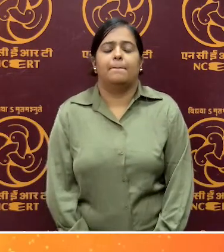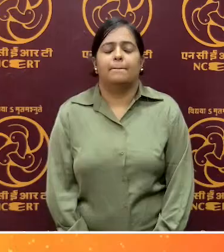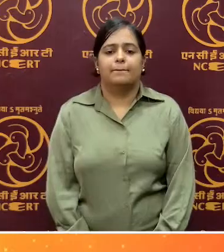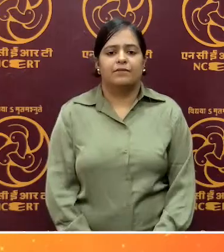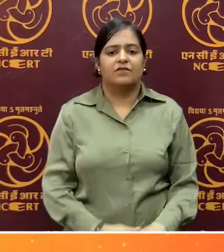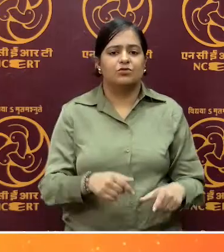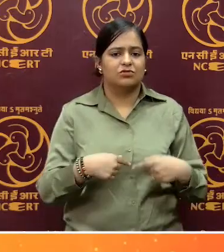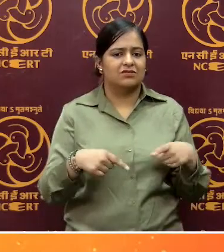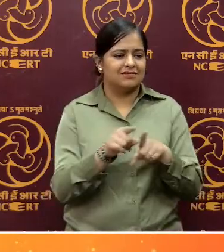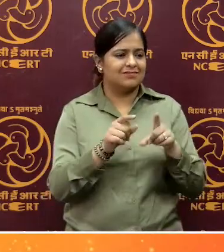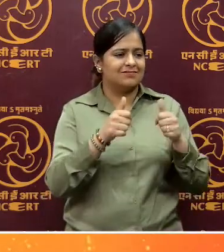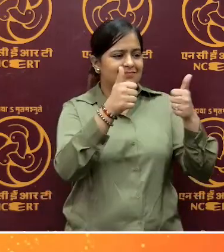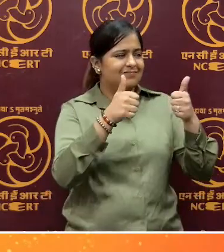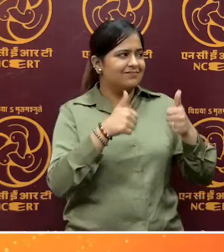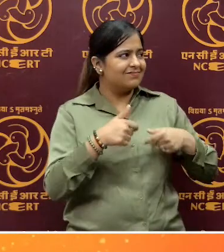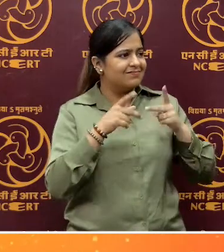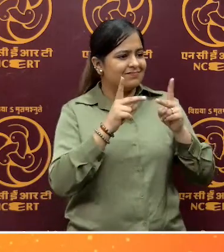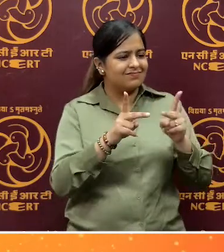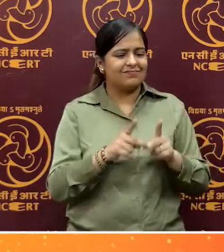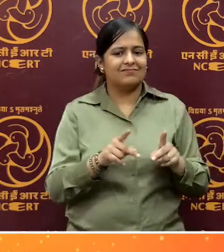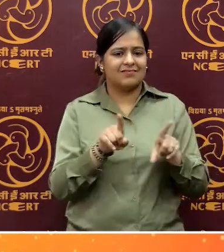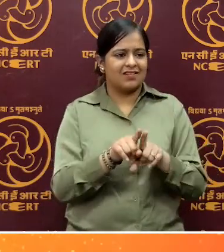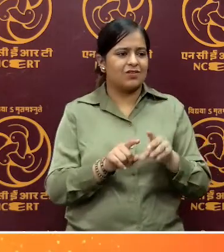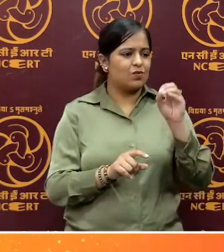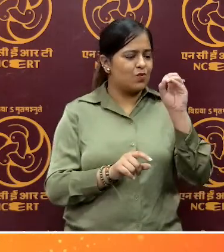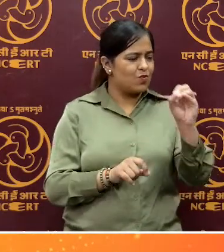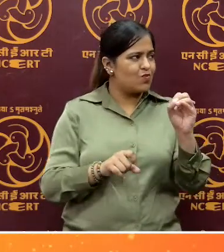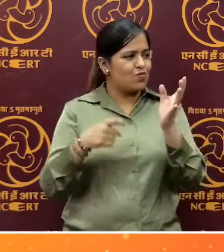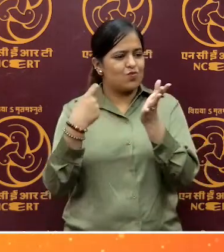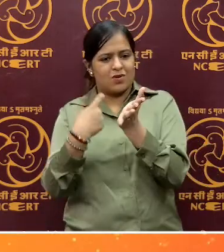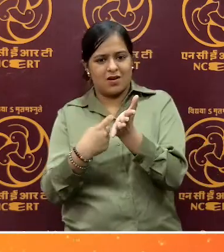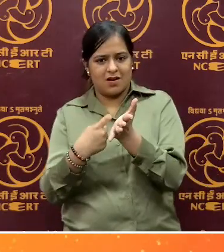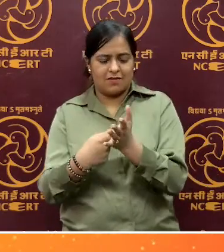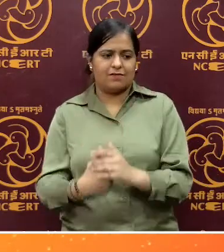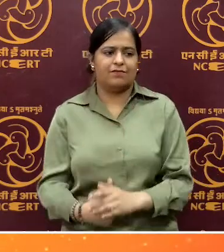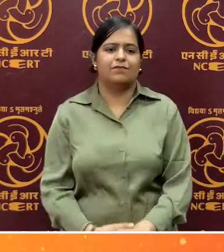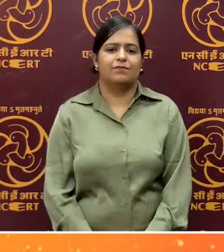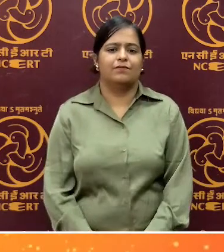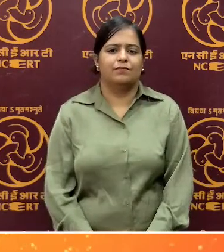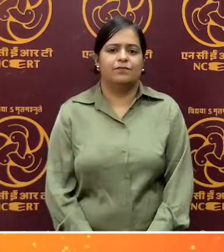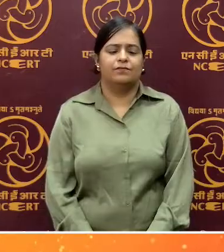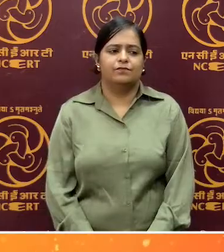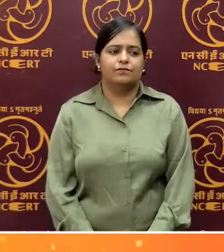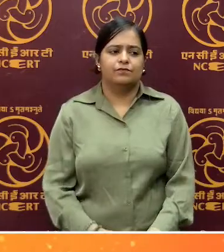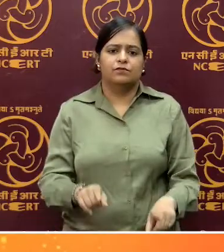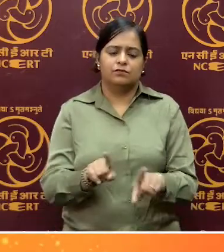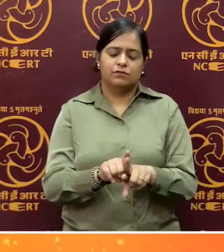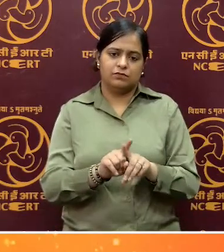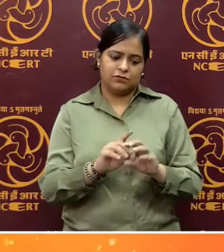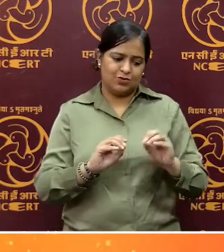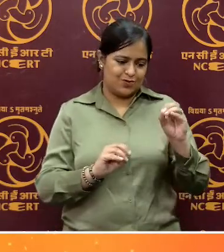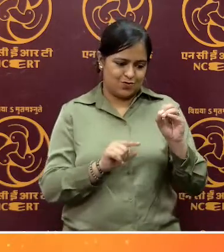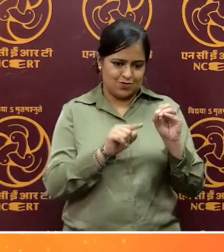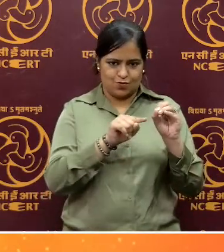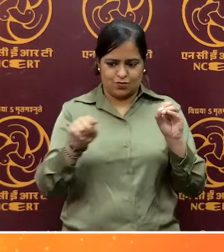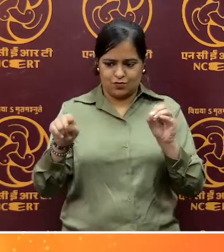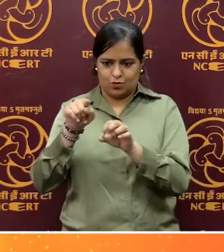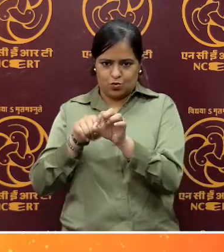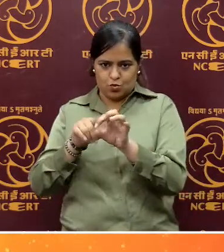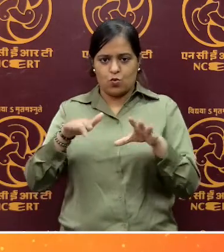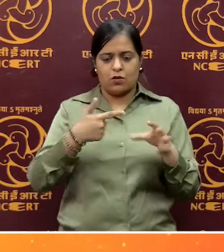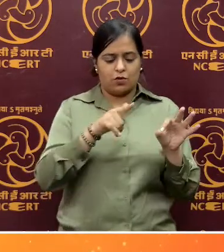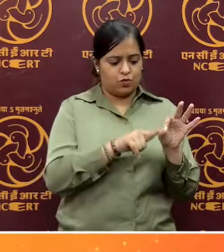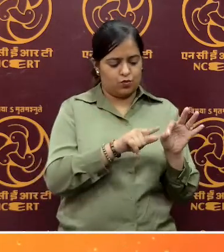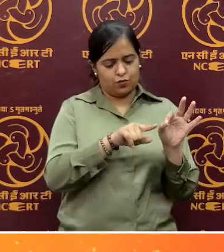So the resultant is still OR. So whether you take up this path OQ to QR